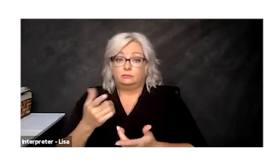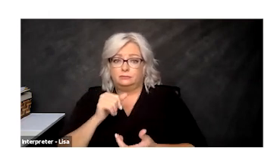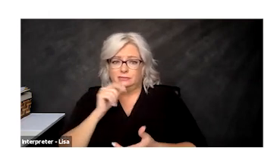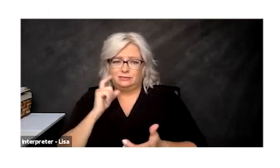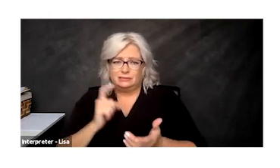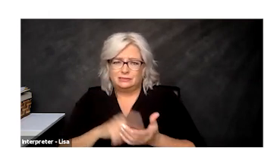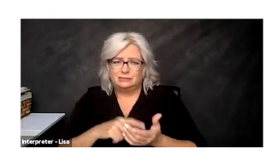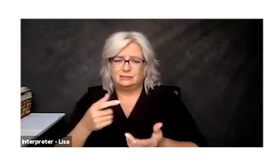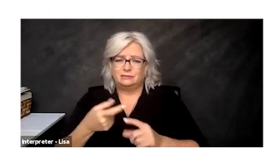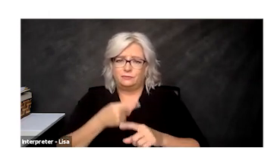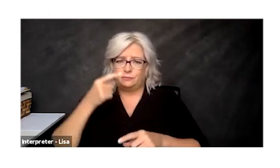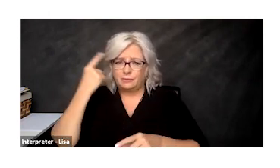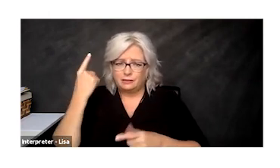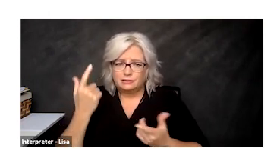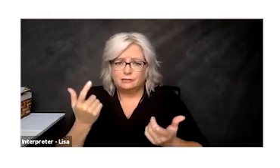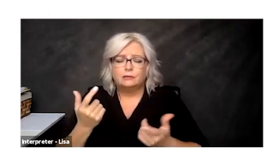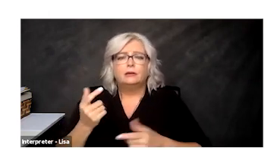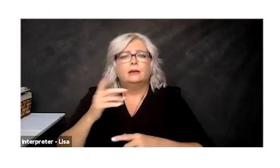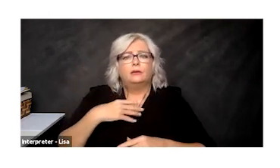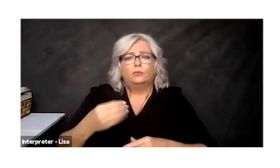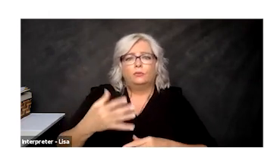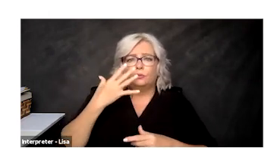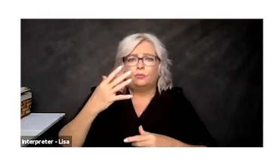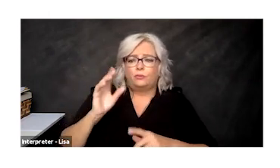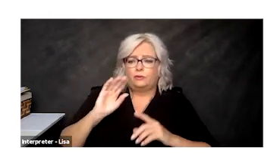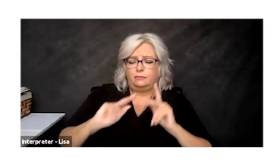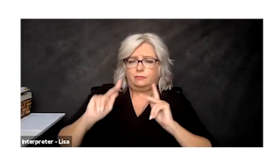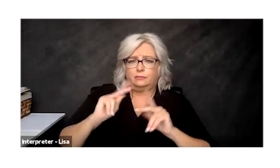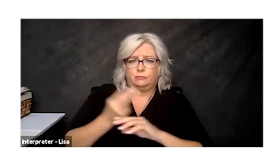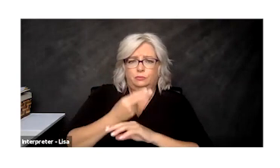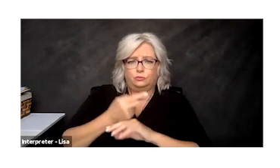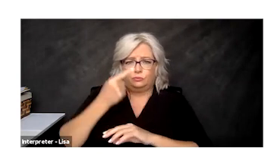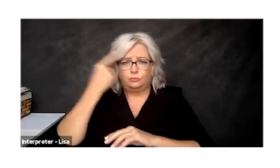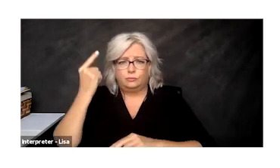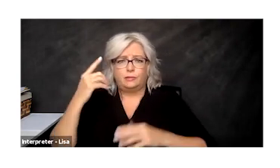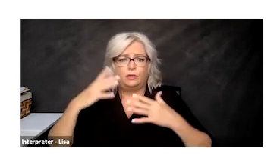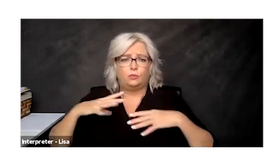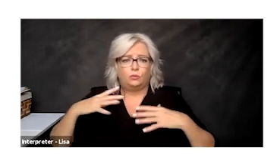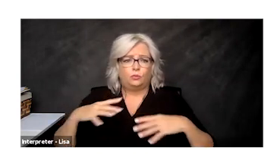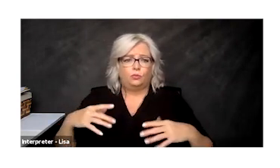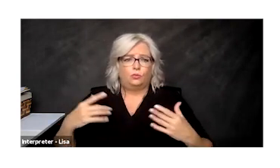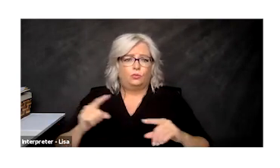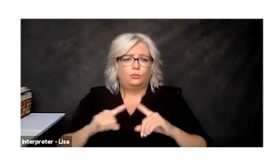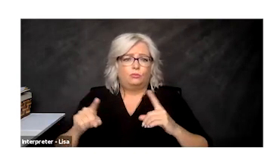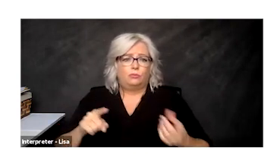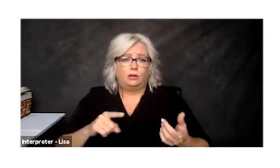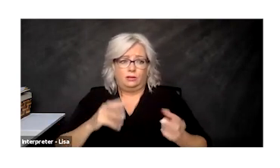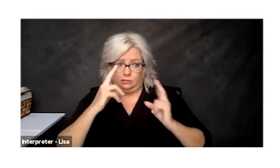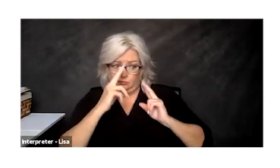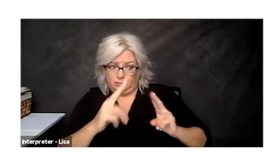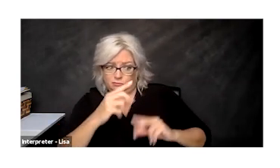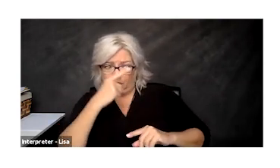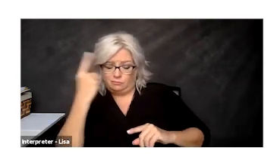of Black culture without truly knowing or having to deal with the full experience and nuances of being Black, and